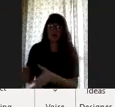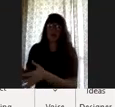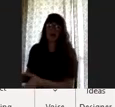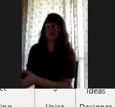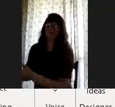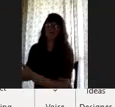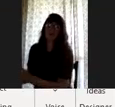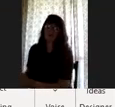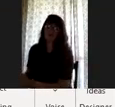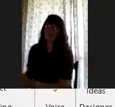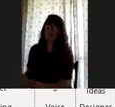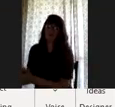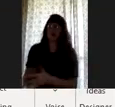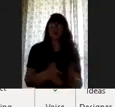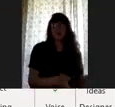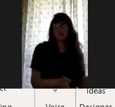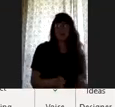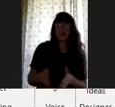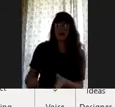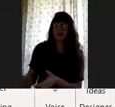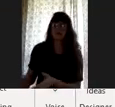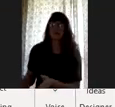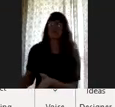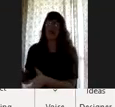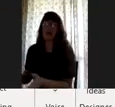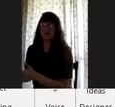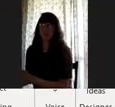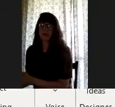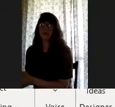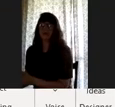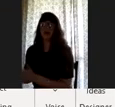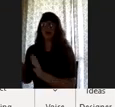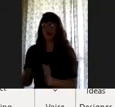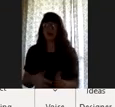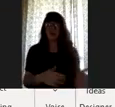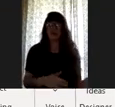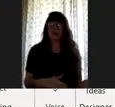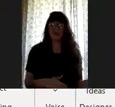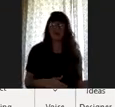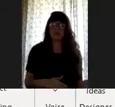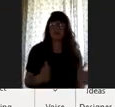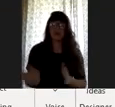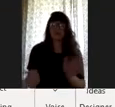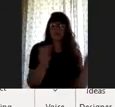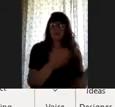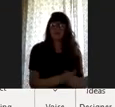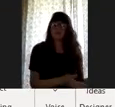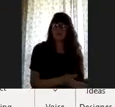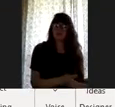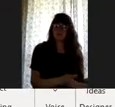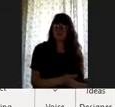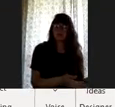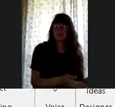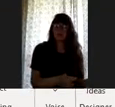God has been, so not will be, not is being, has been poured out within our hearts. That is going to be